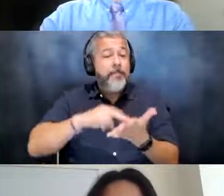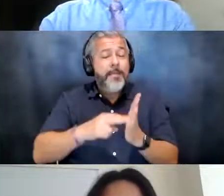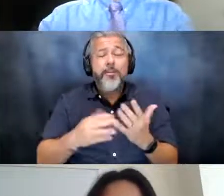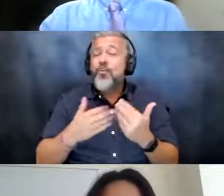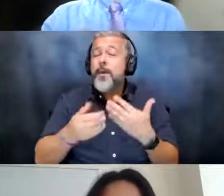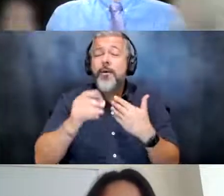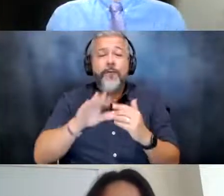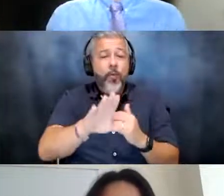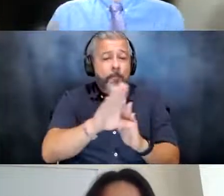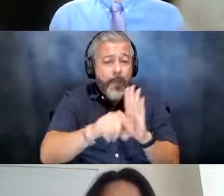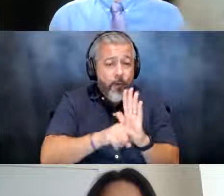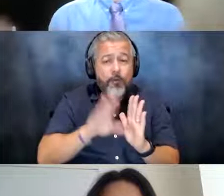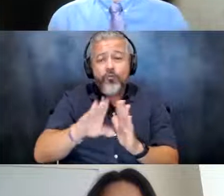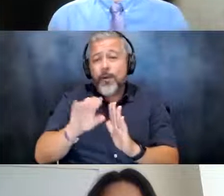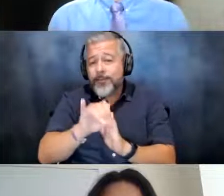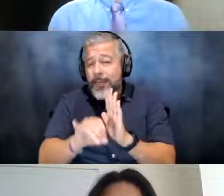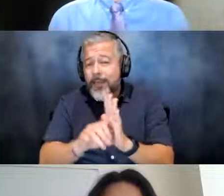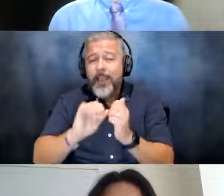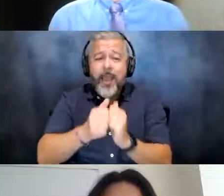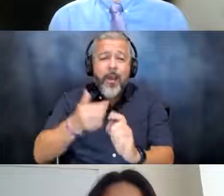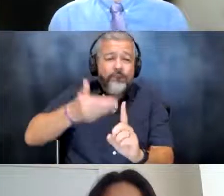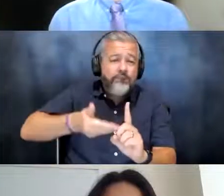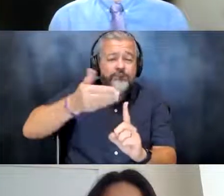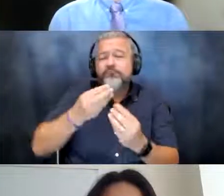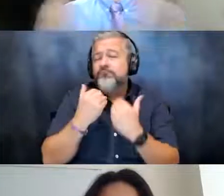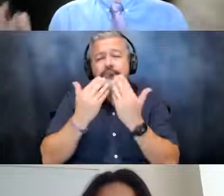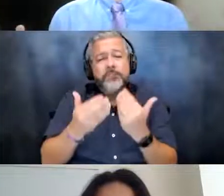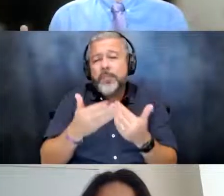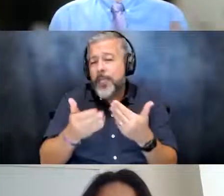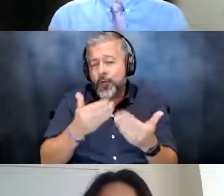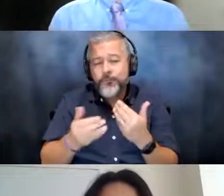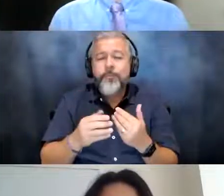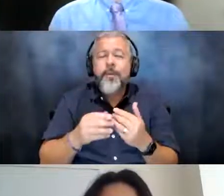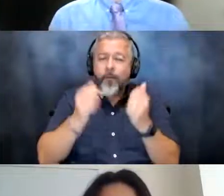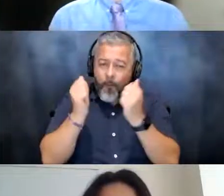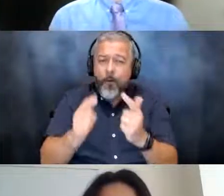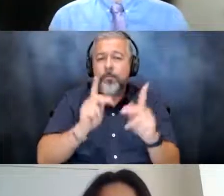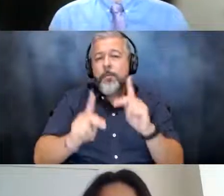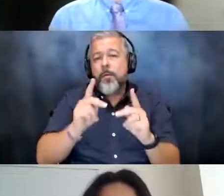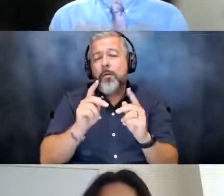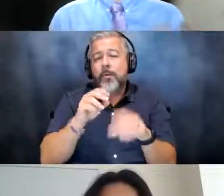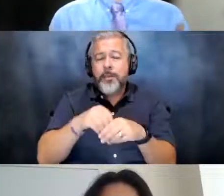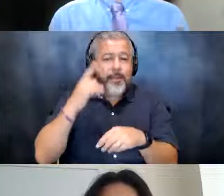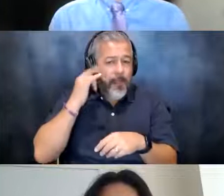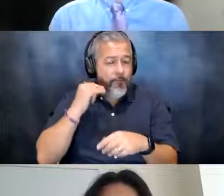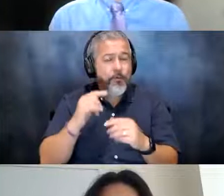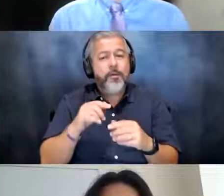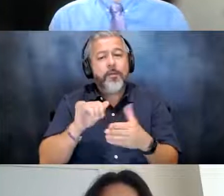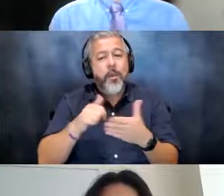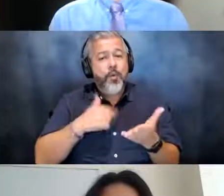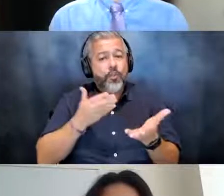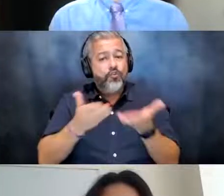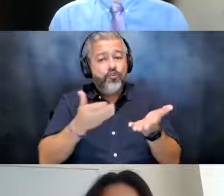so everyone in California, everyone in the realm that we serve is entitled